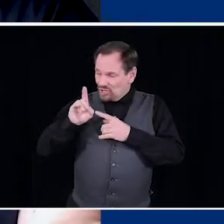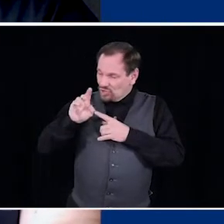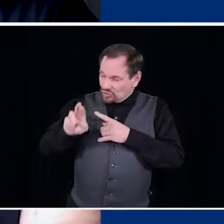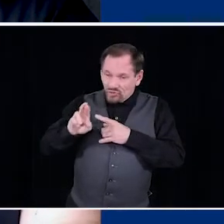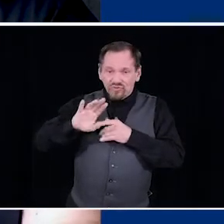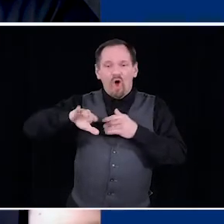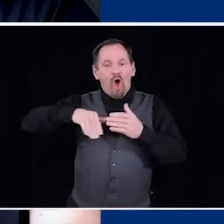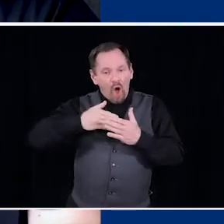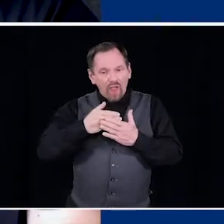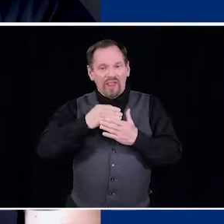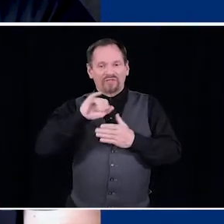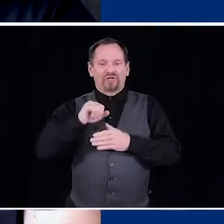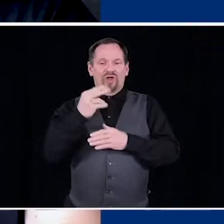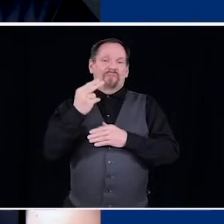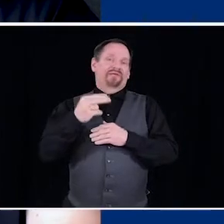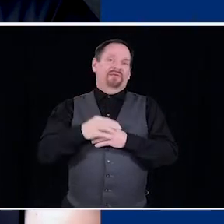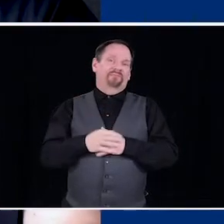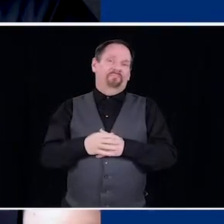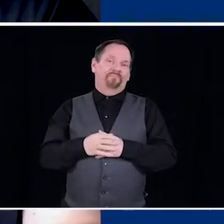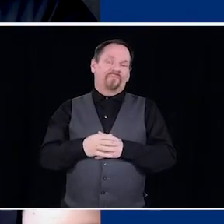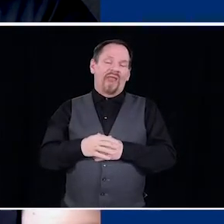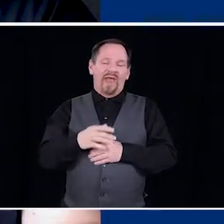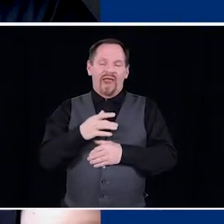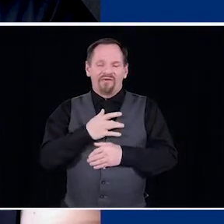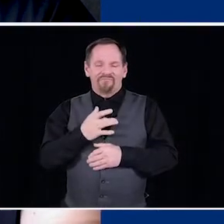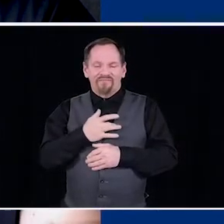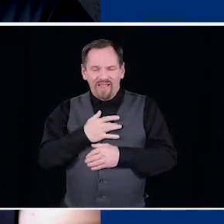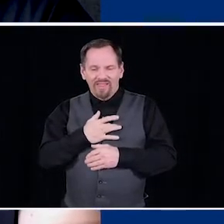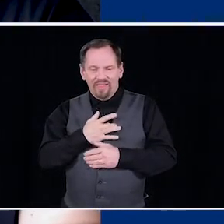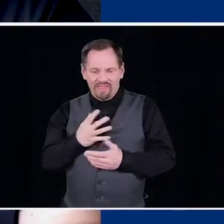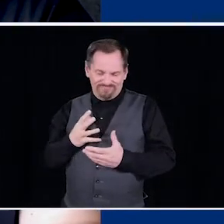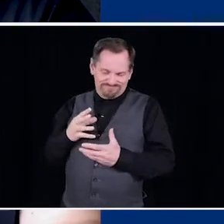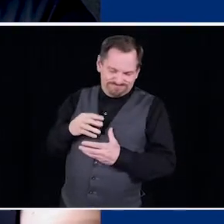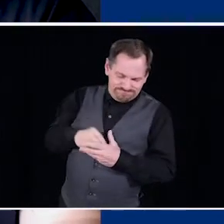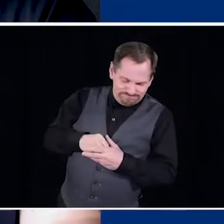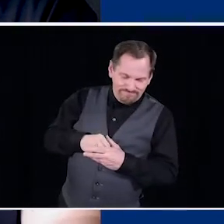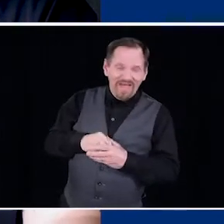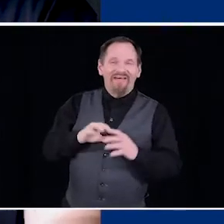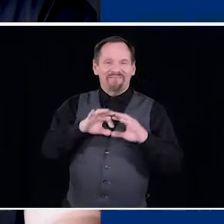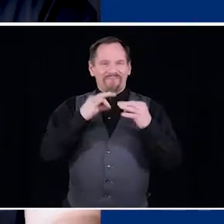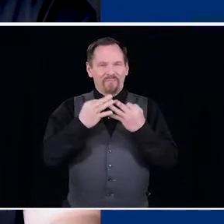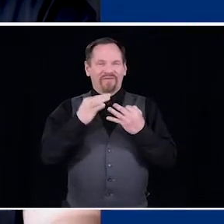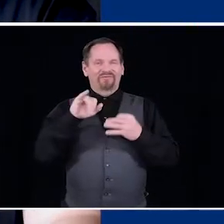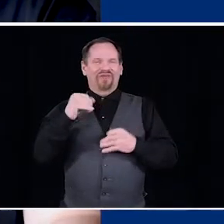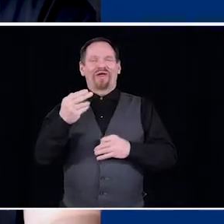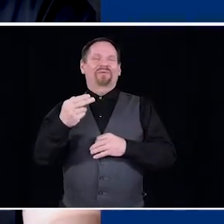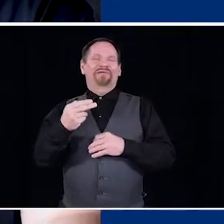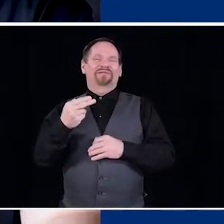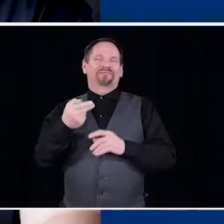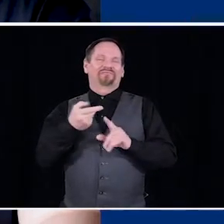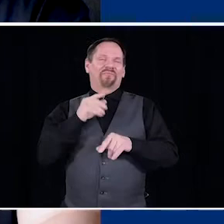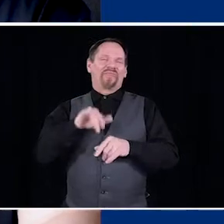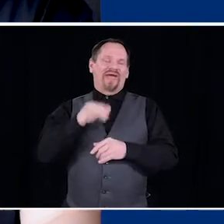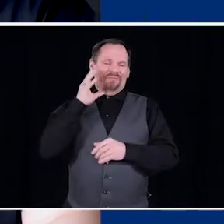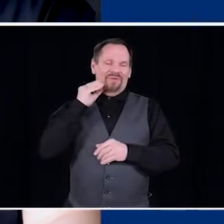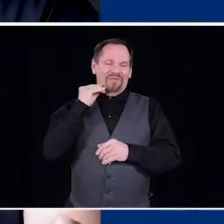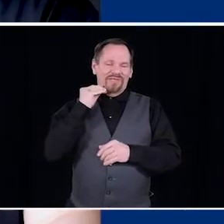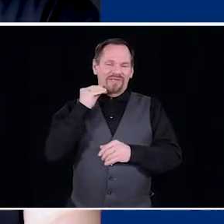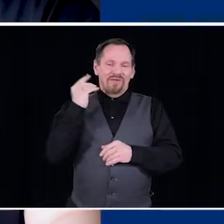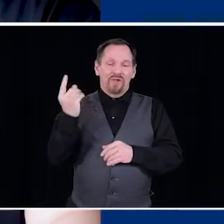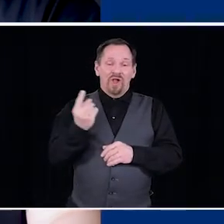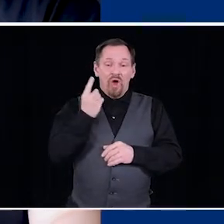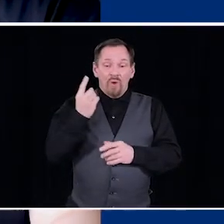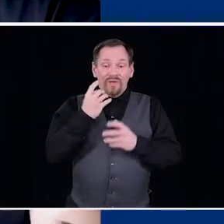doctors all at Johns Hopkins. And I definitely felt part of the family from that experience. I will